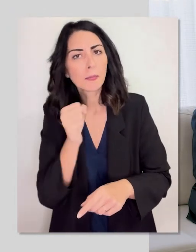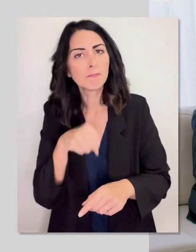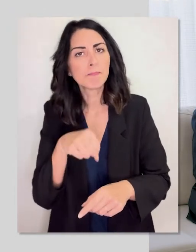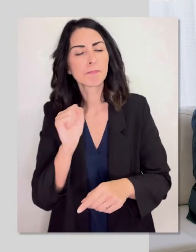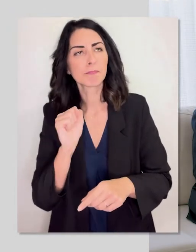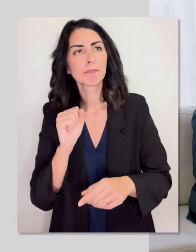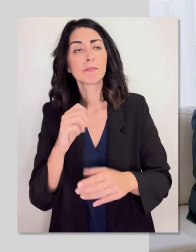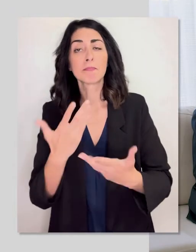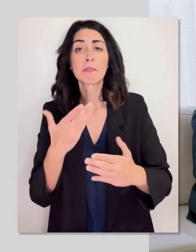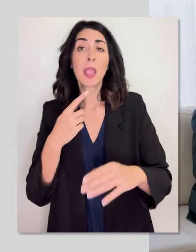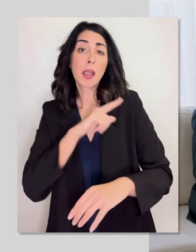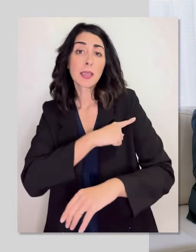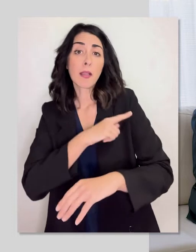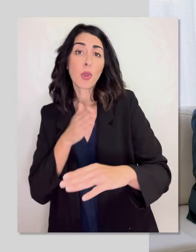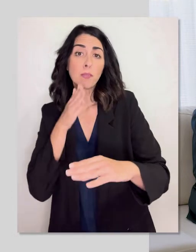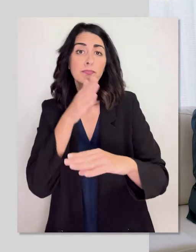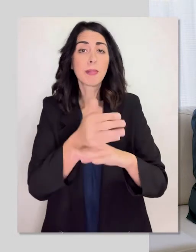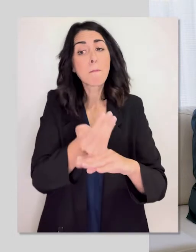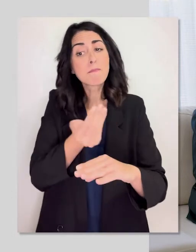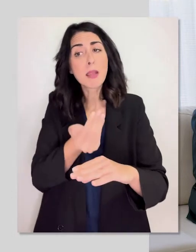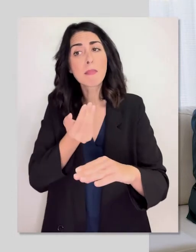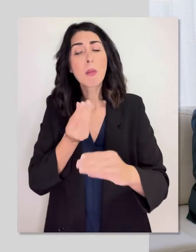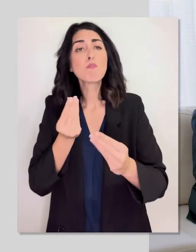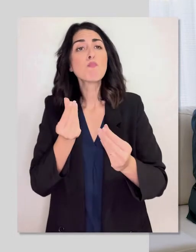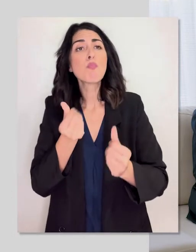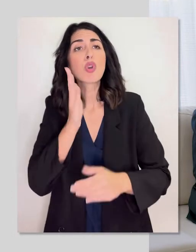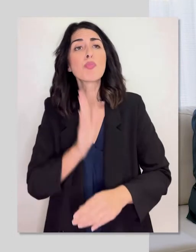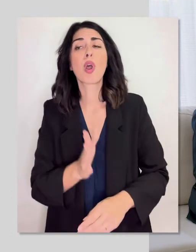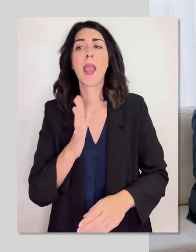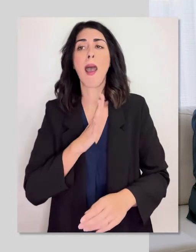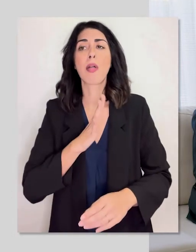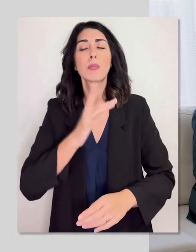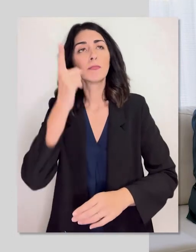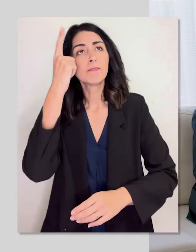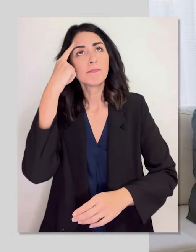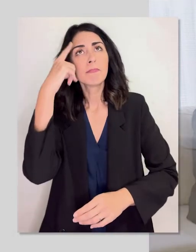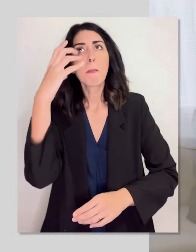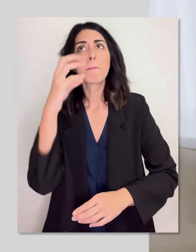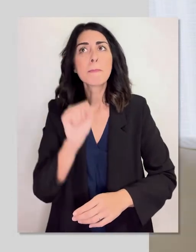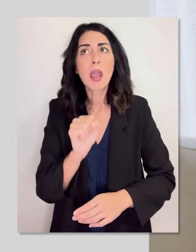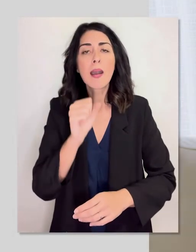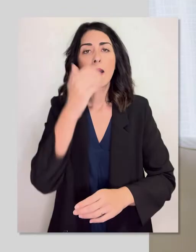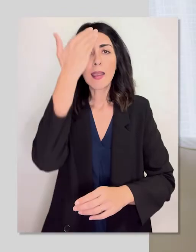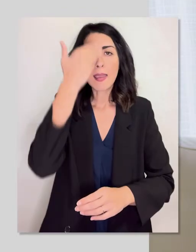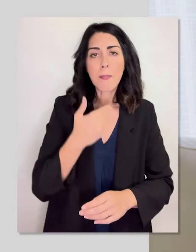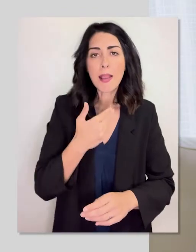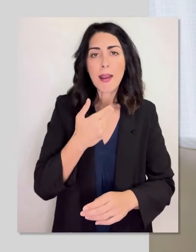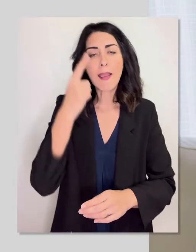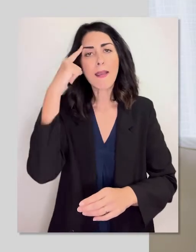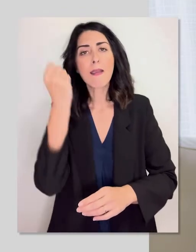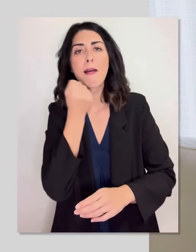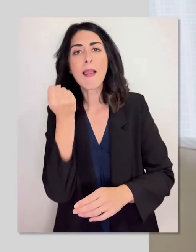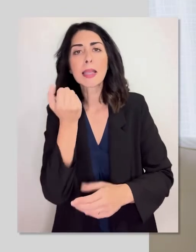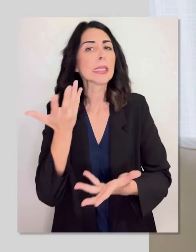to a physician, how can a person tell if a headaches are migraines or not? The easy